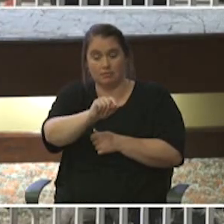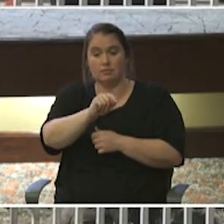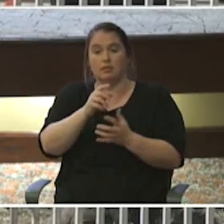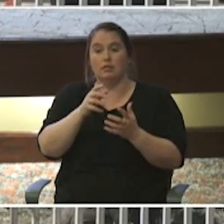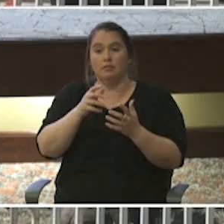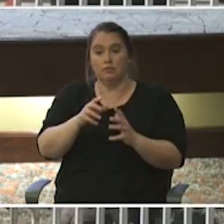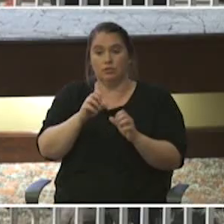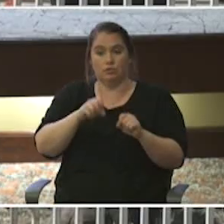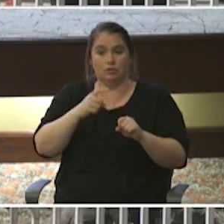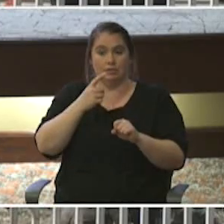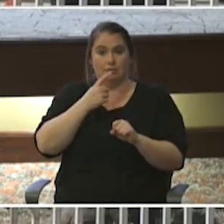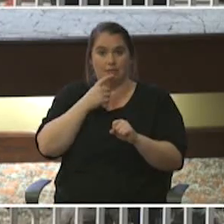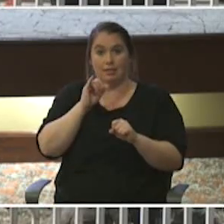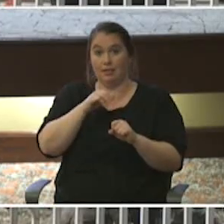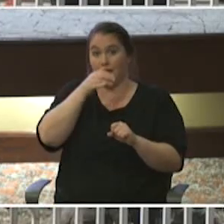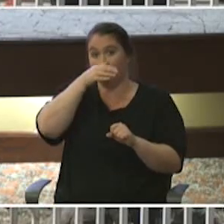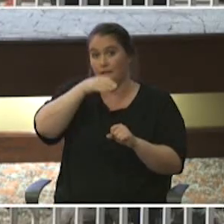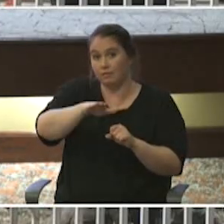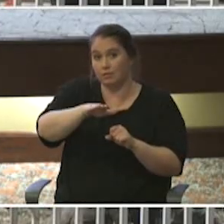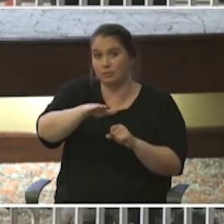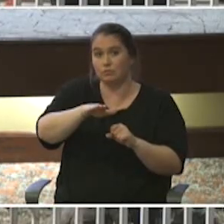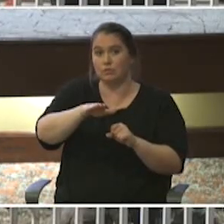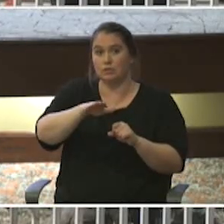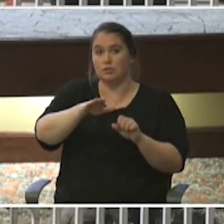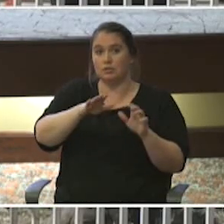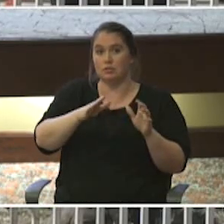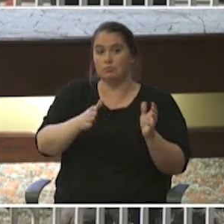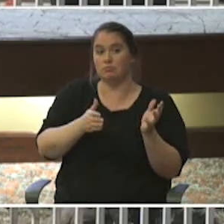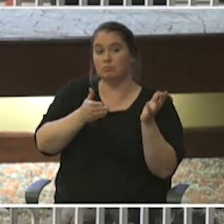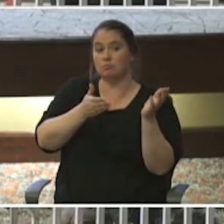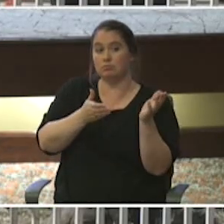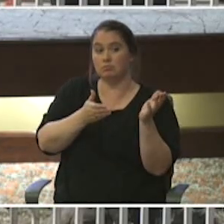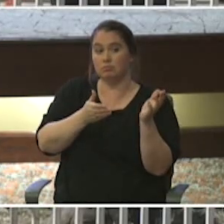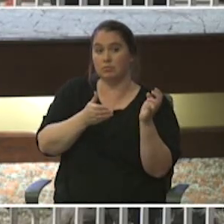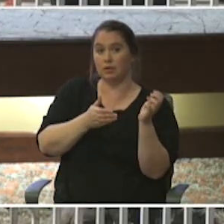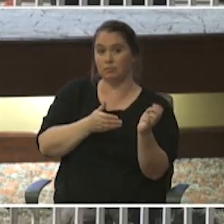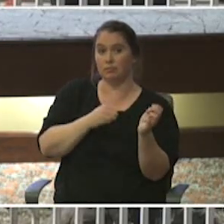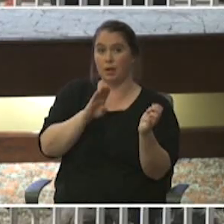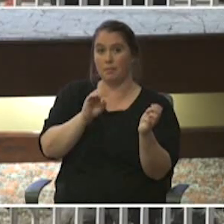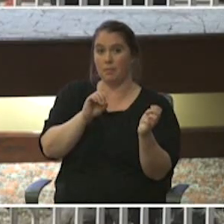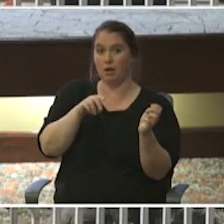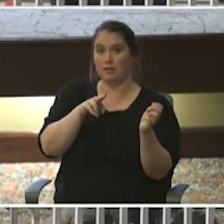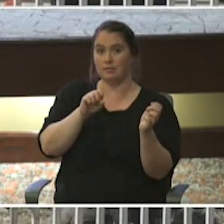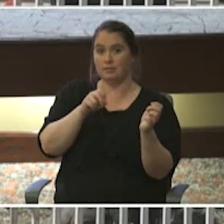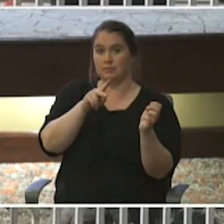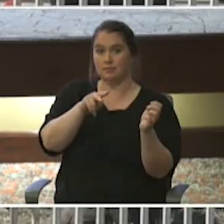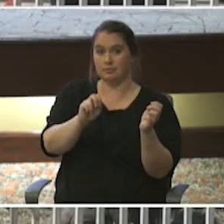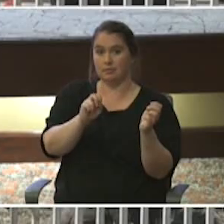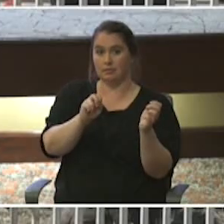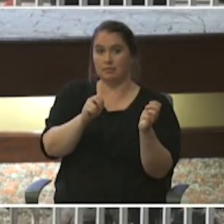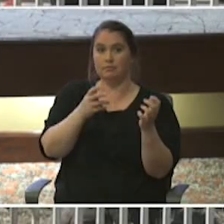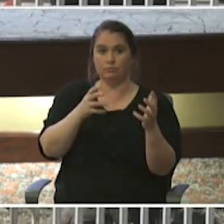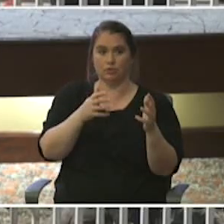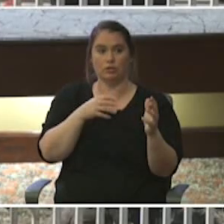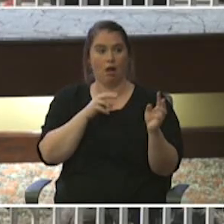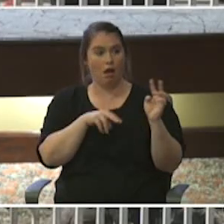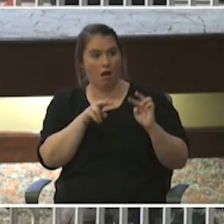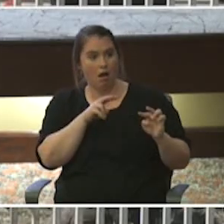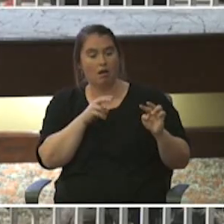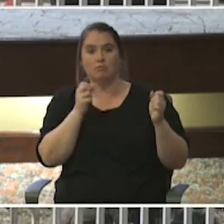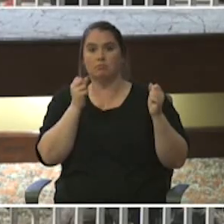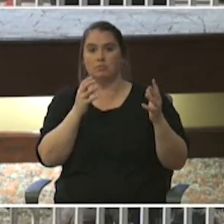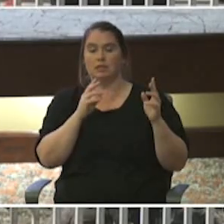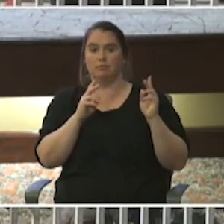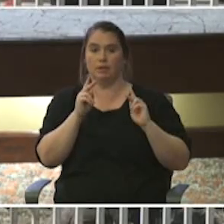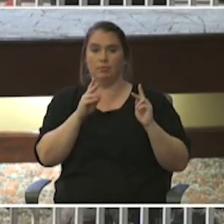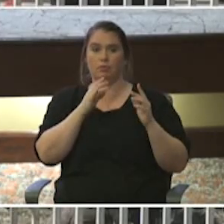could maybe say that elephant was perched precariously right off Bosque Boulevard, and that raised quite a bit of citizens' concerns